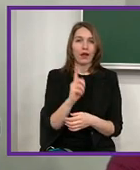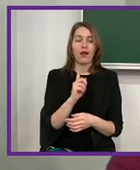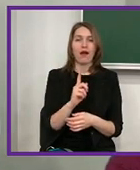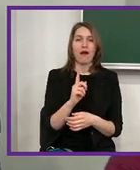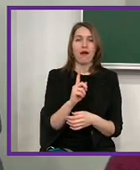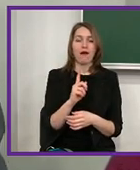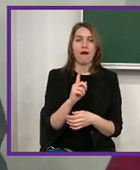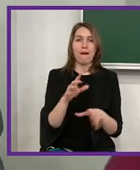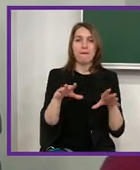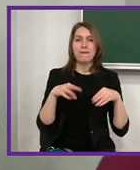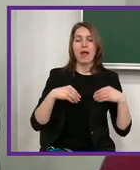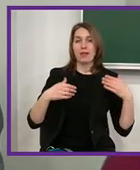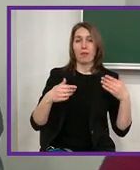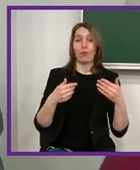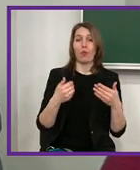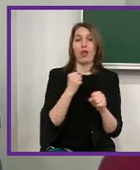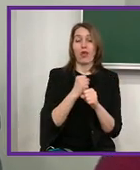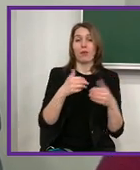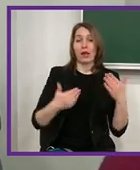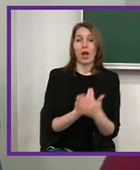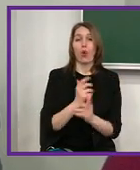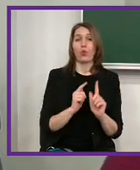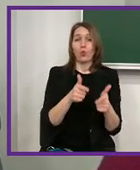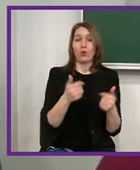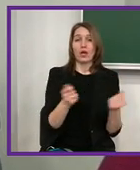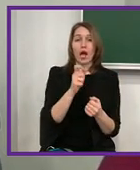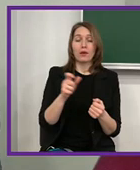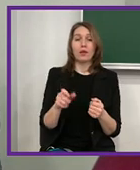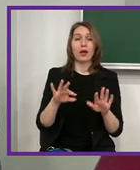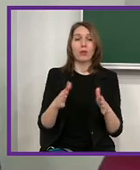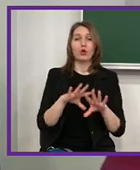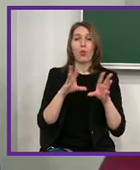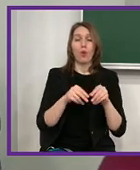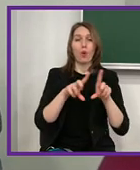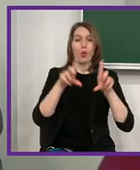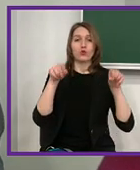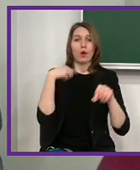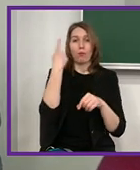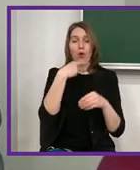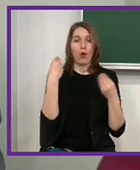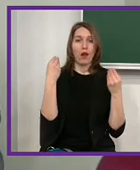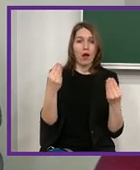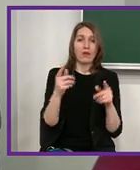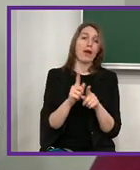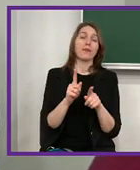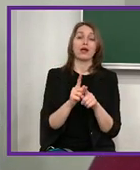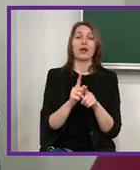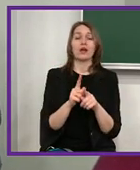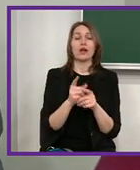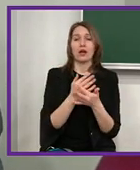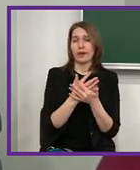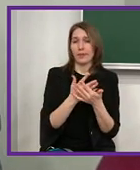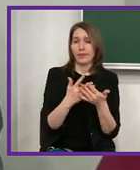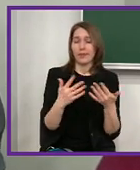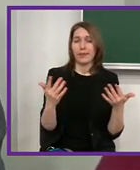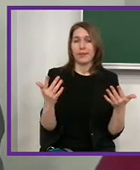how employees feel about working for the company based on the due diligence that they've conducted. And the companies I work for, I